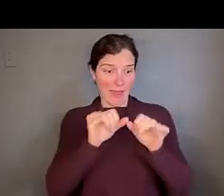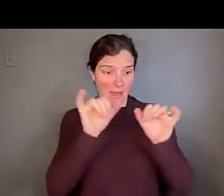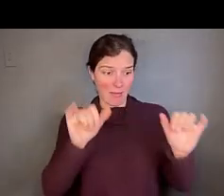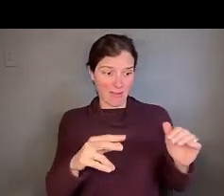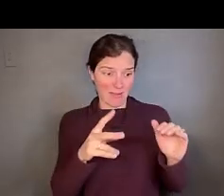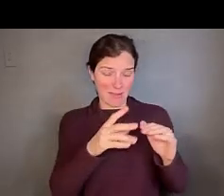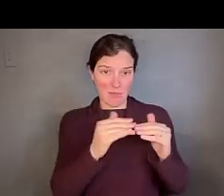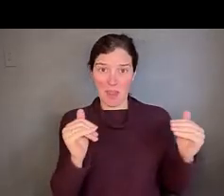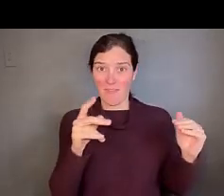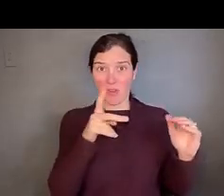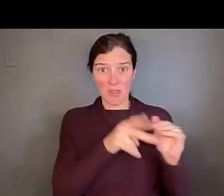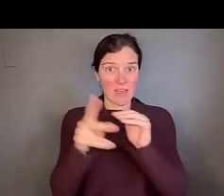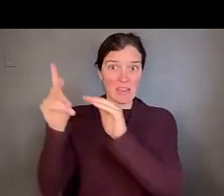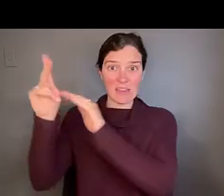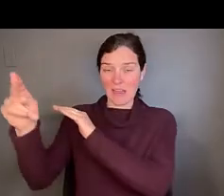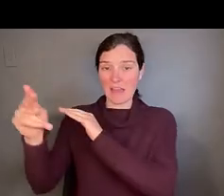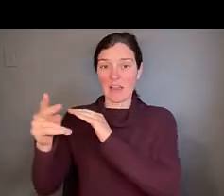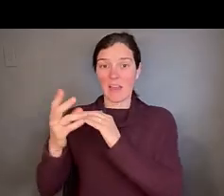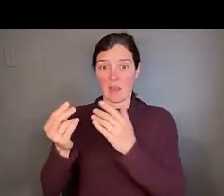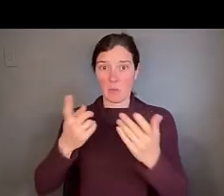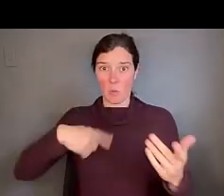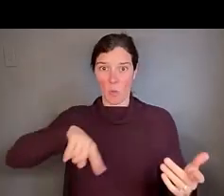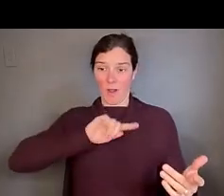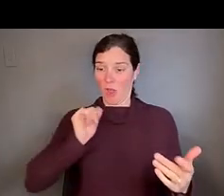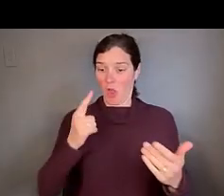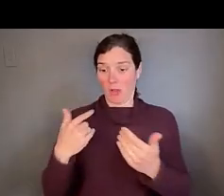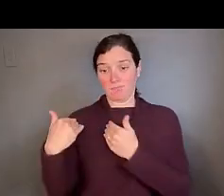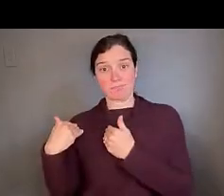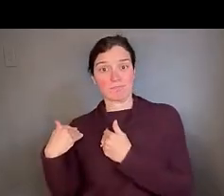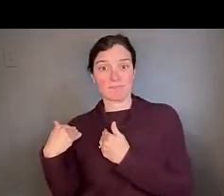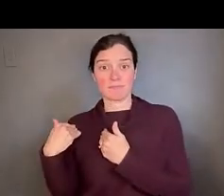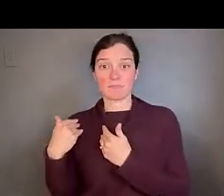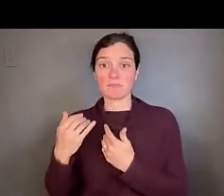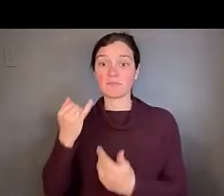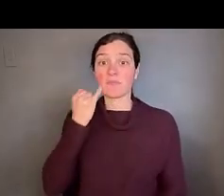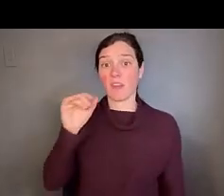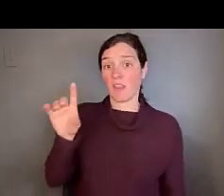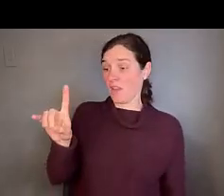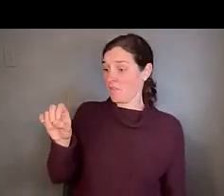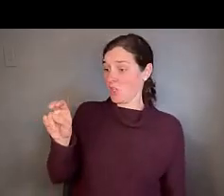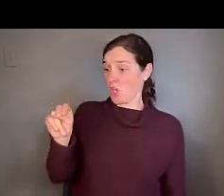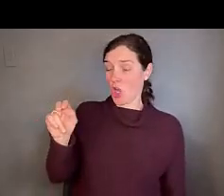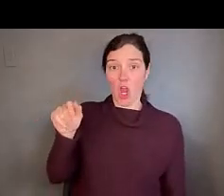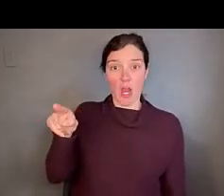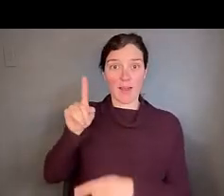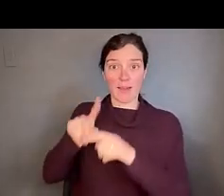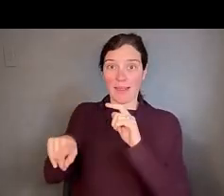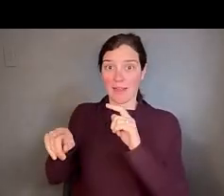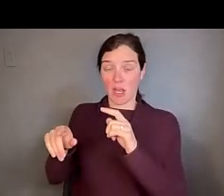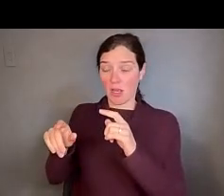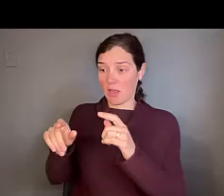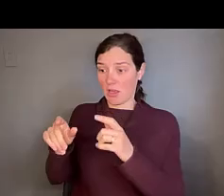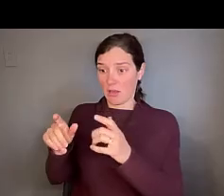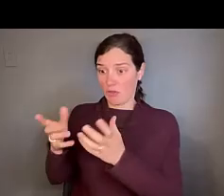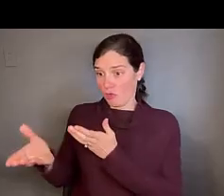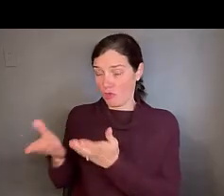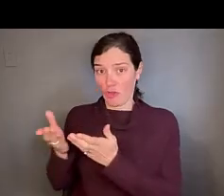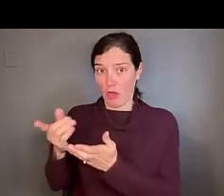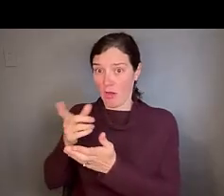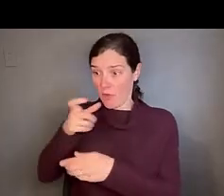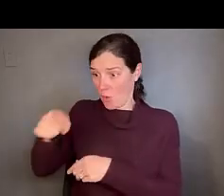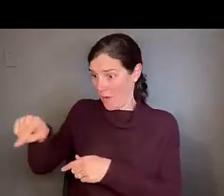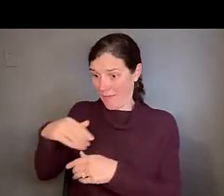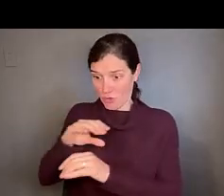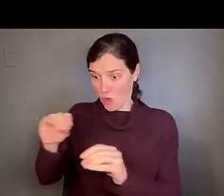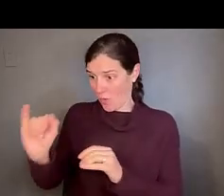level, and we all share in this. If Donna's can no longer accommodate the number of people that don't have